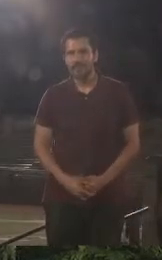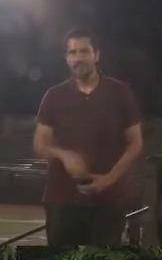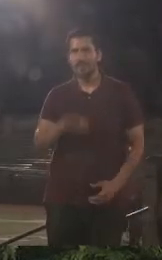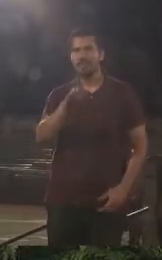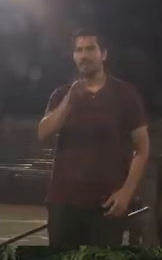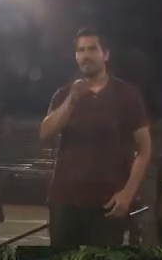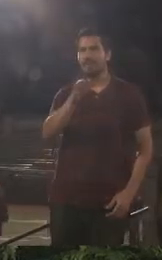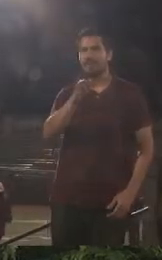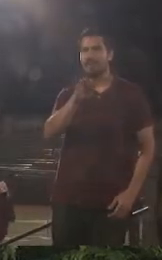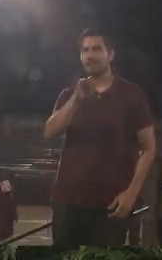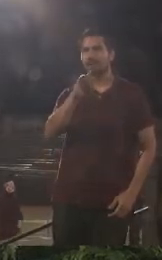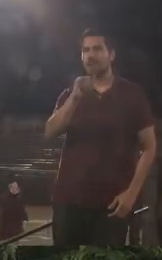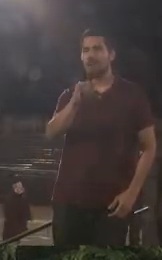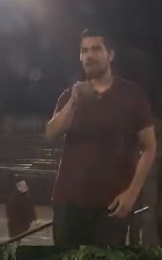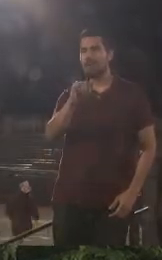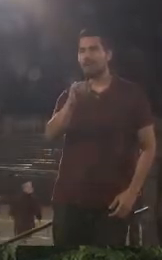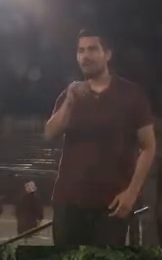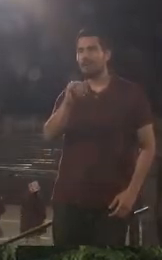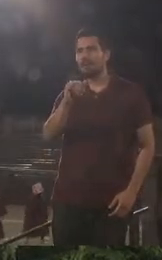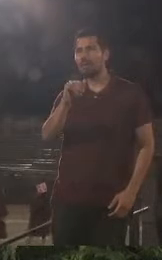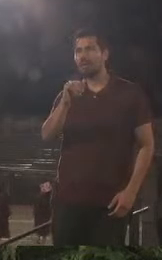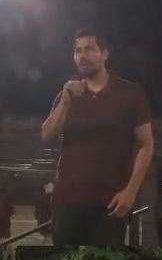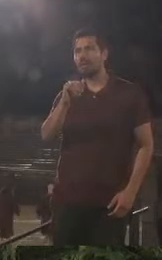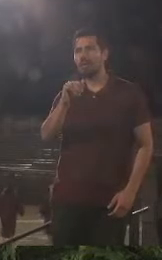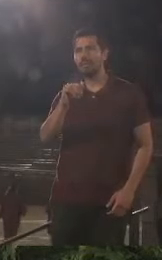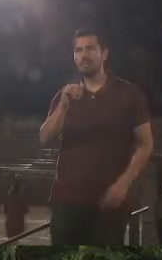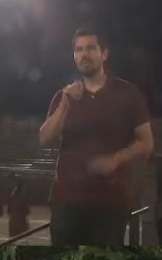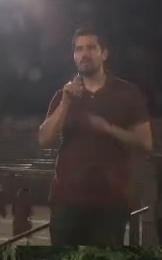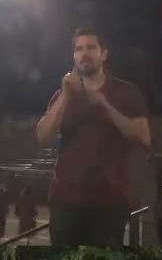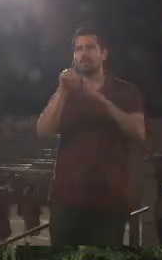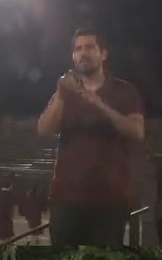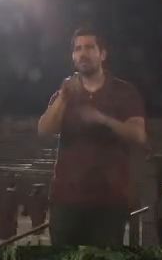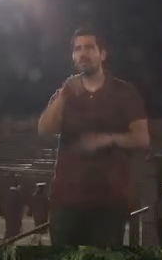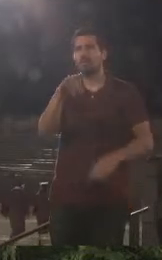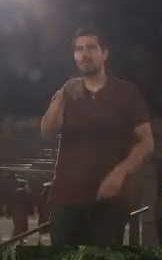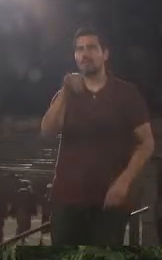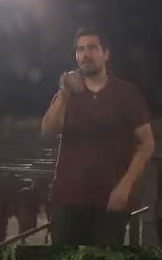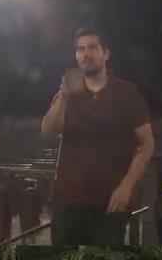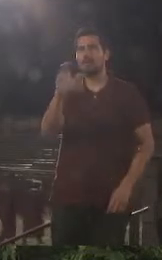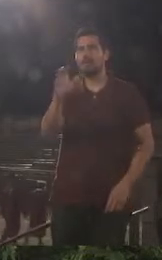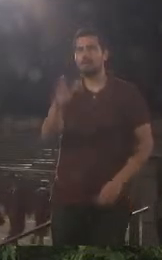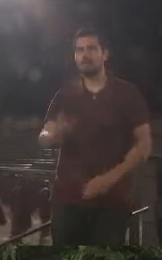Myra J. Nicole Badia will be attending Palo Alto College.